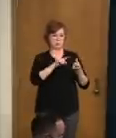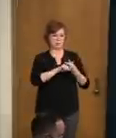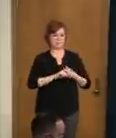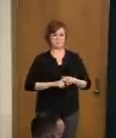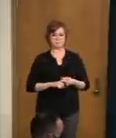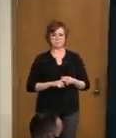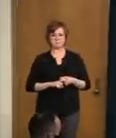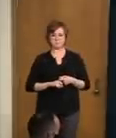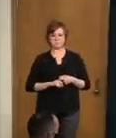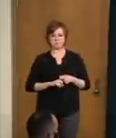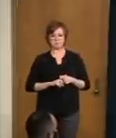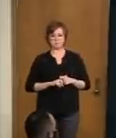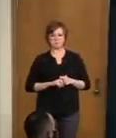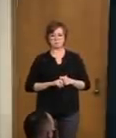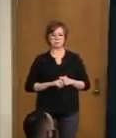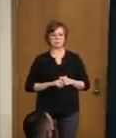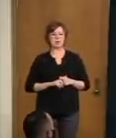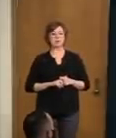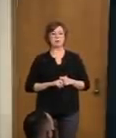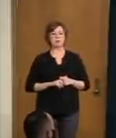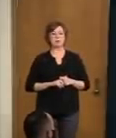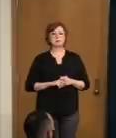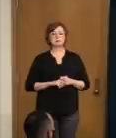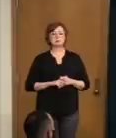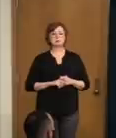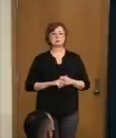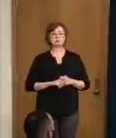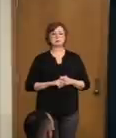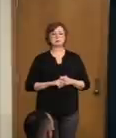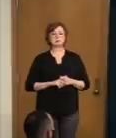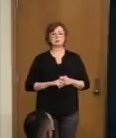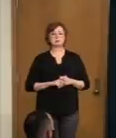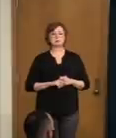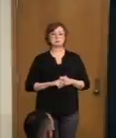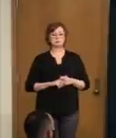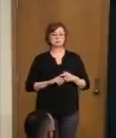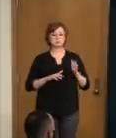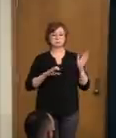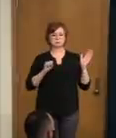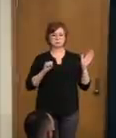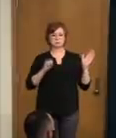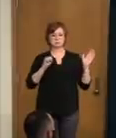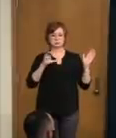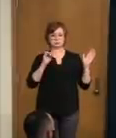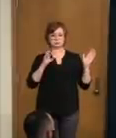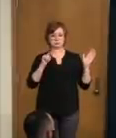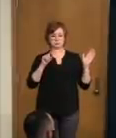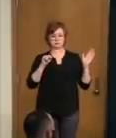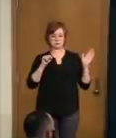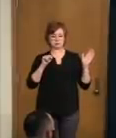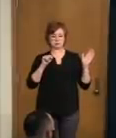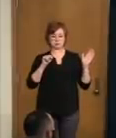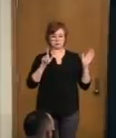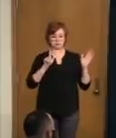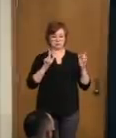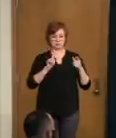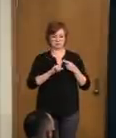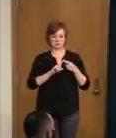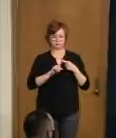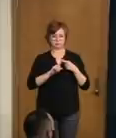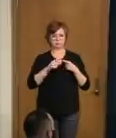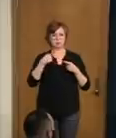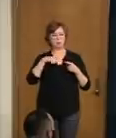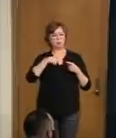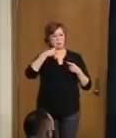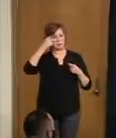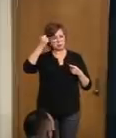So I'll just clarify, and what the comment was is that we know that we are short Pfizer vaccines based on